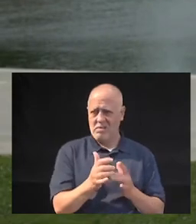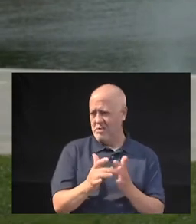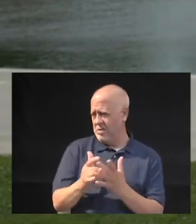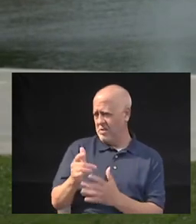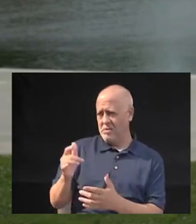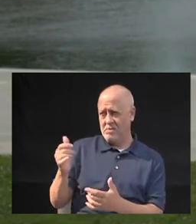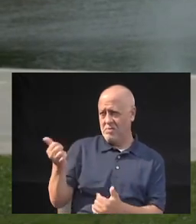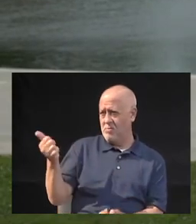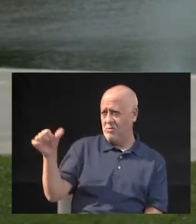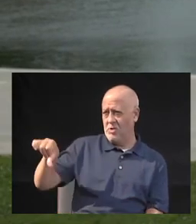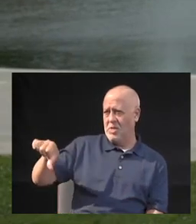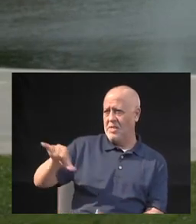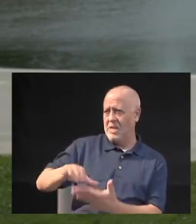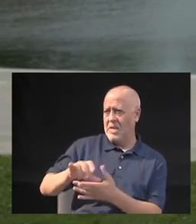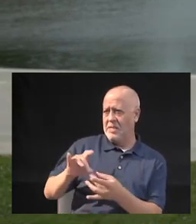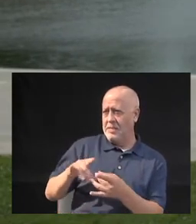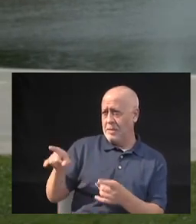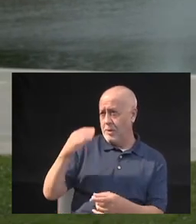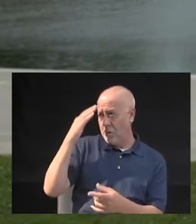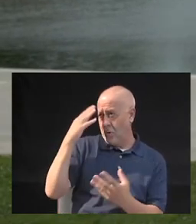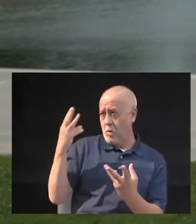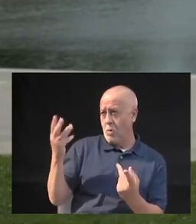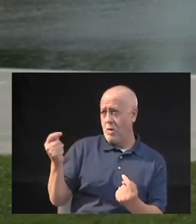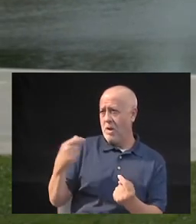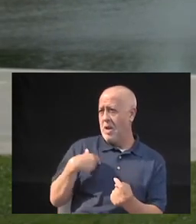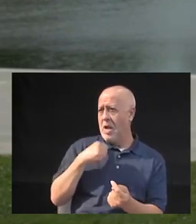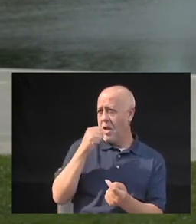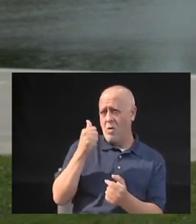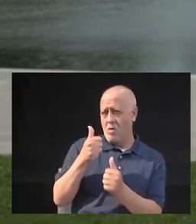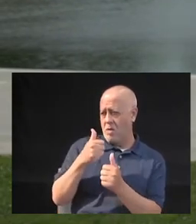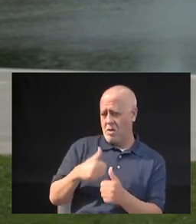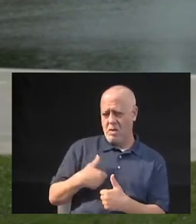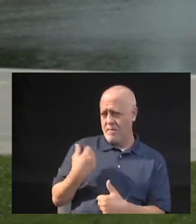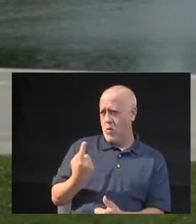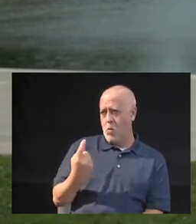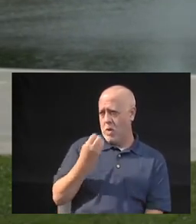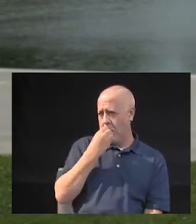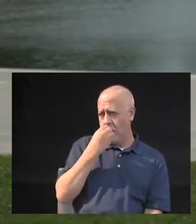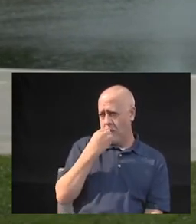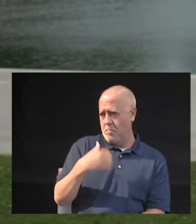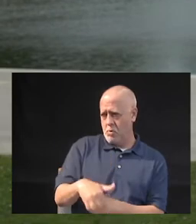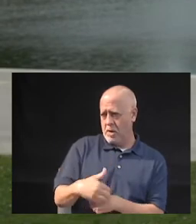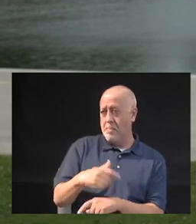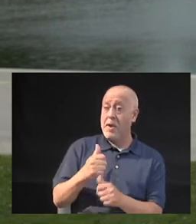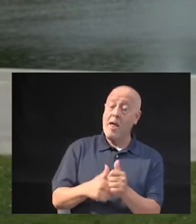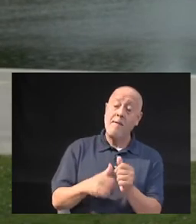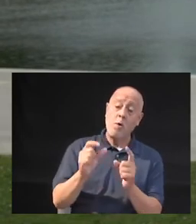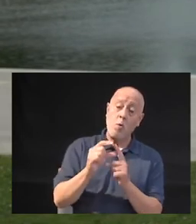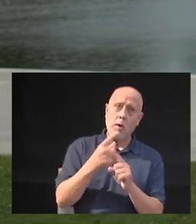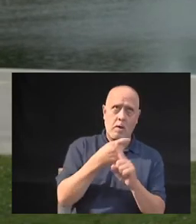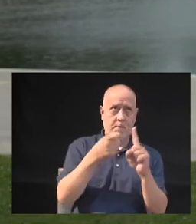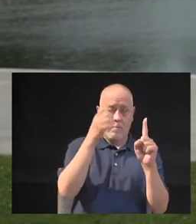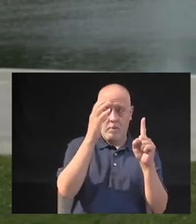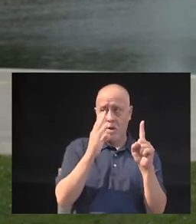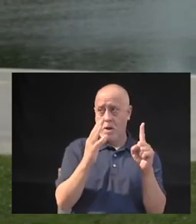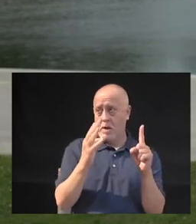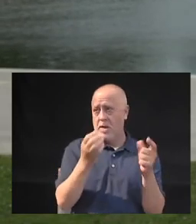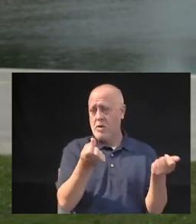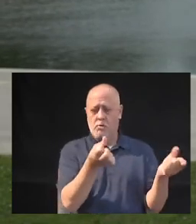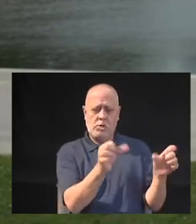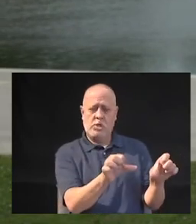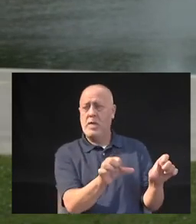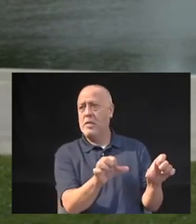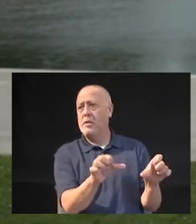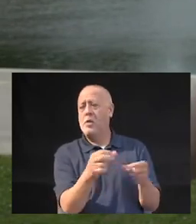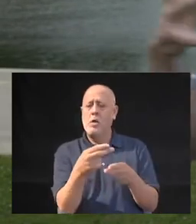that. He says, you know what? I don't live by bread alone, but by every word that flows from the mouth of God. He rejects the